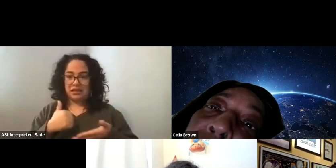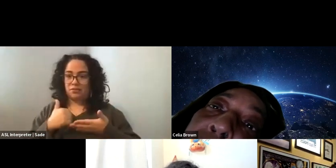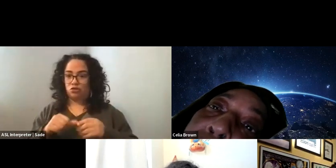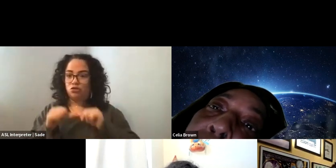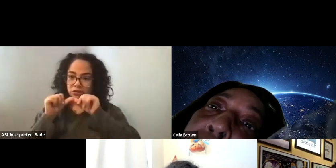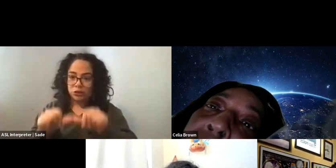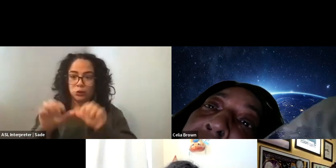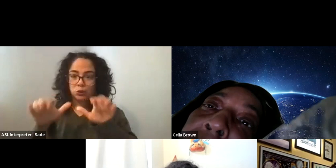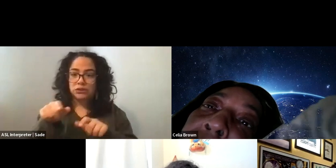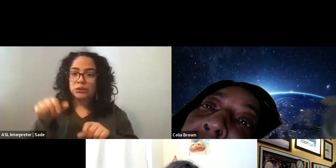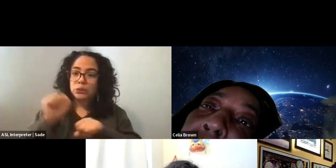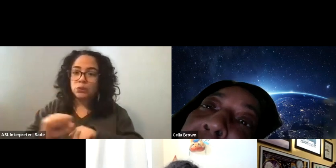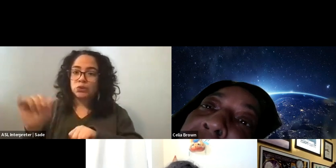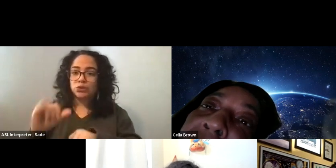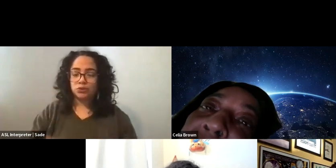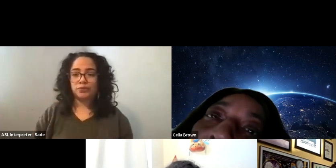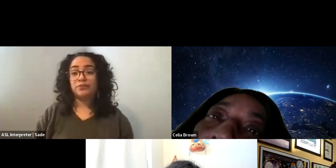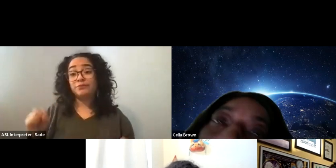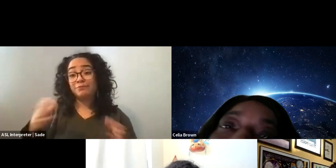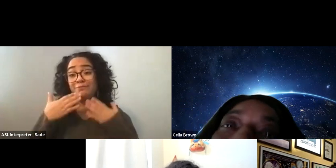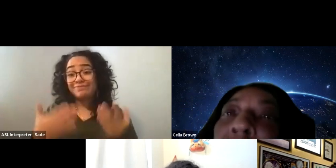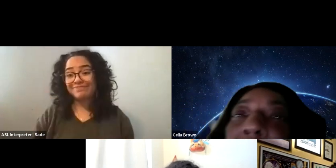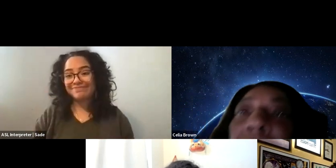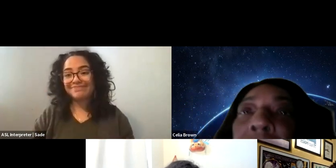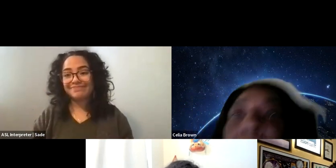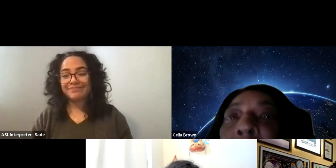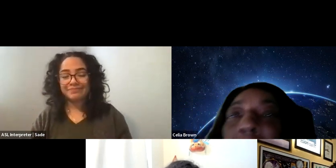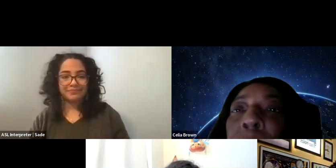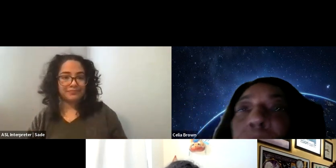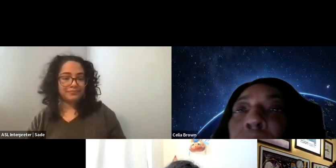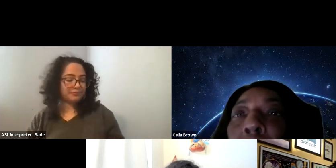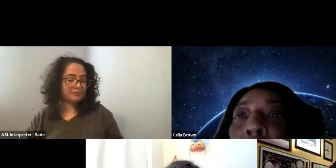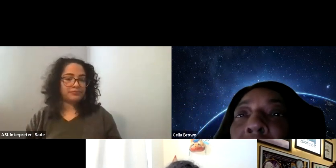work. So thank you.